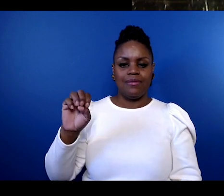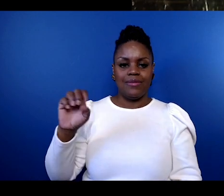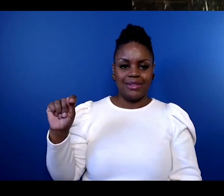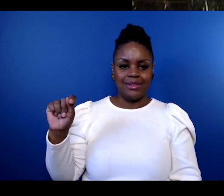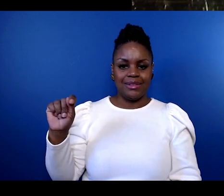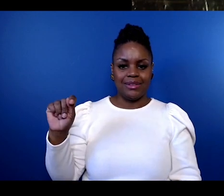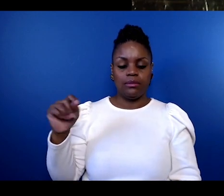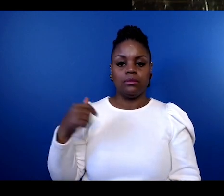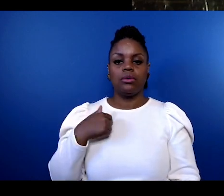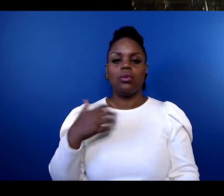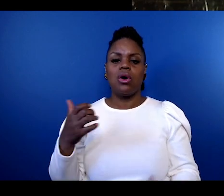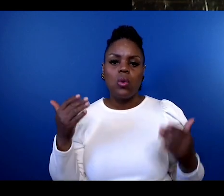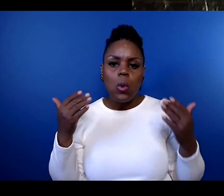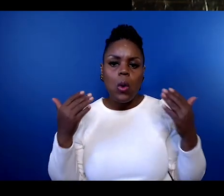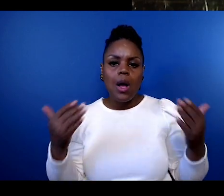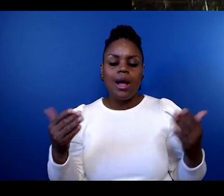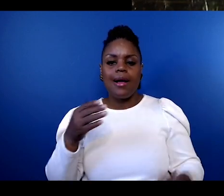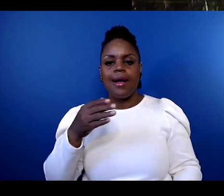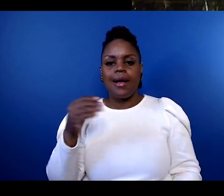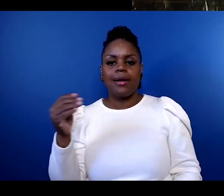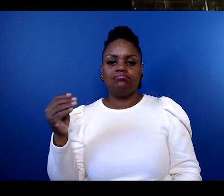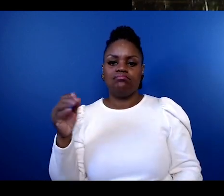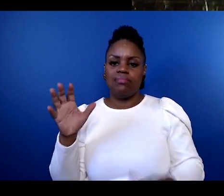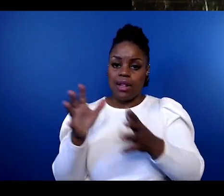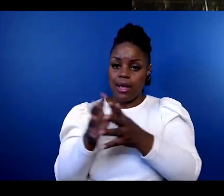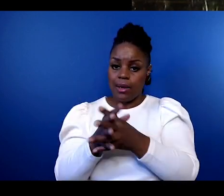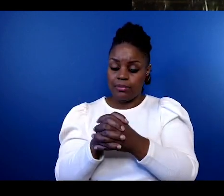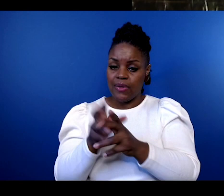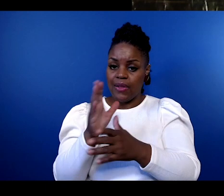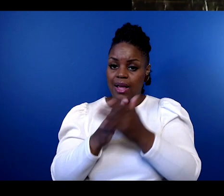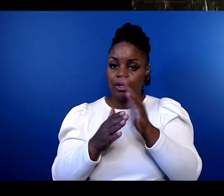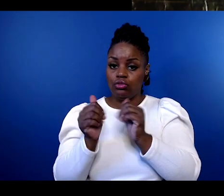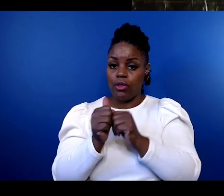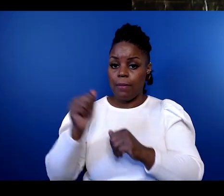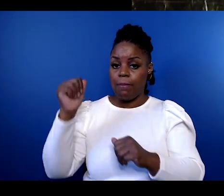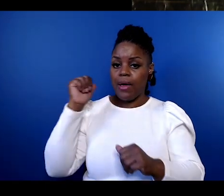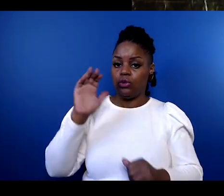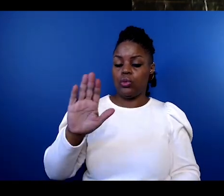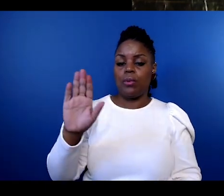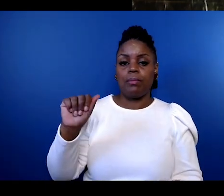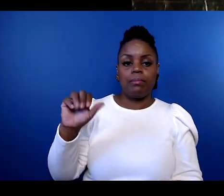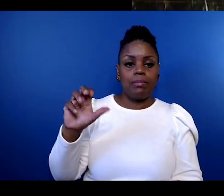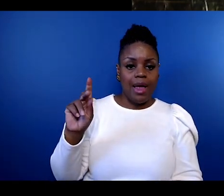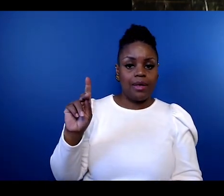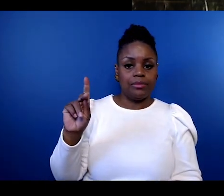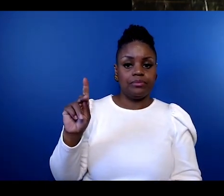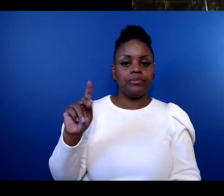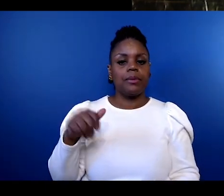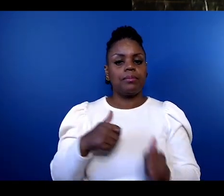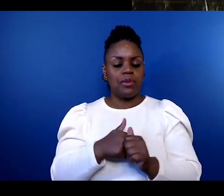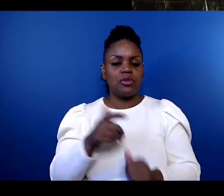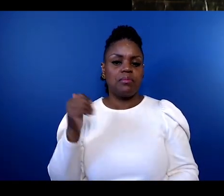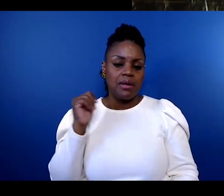knees, while bringing it closer. Starting to lower the head closer to your